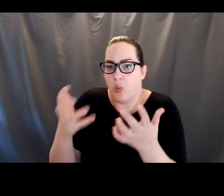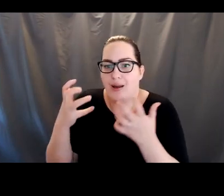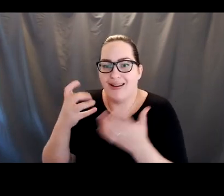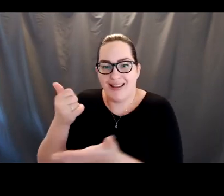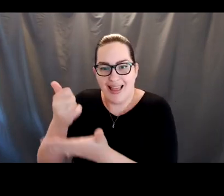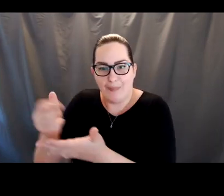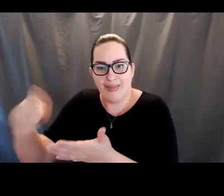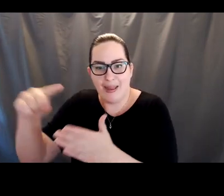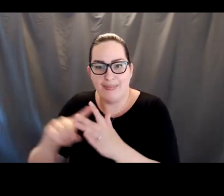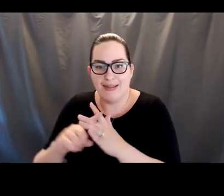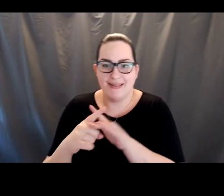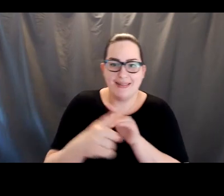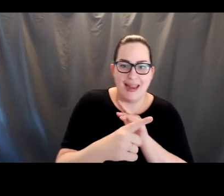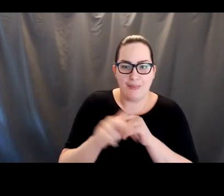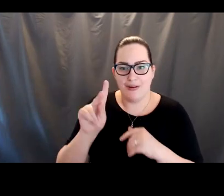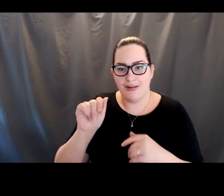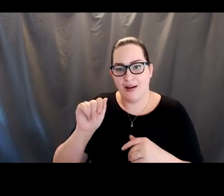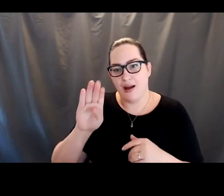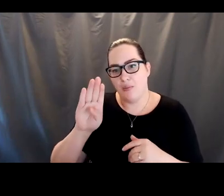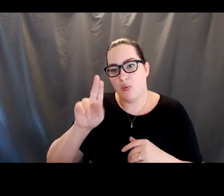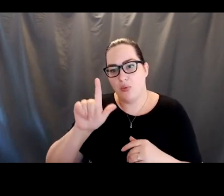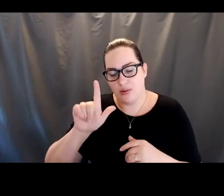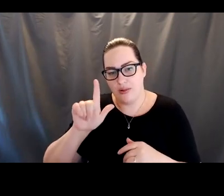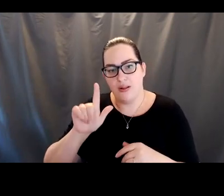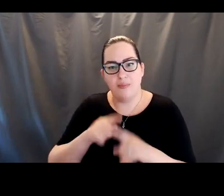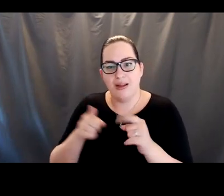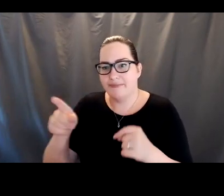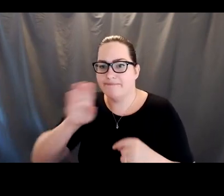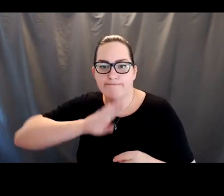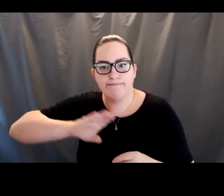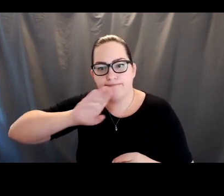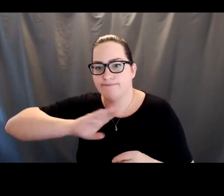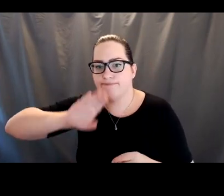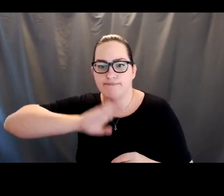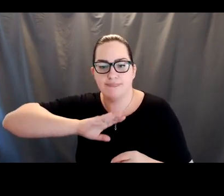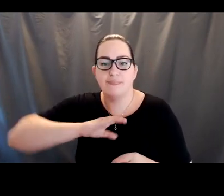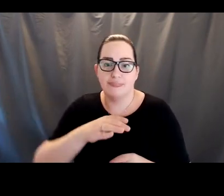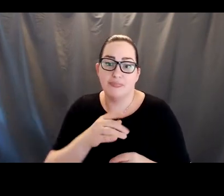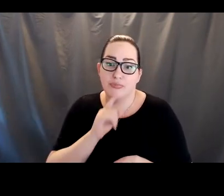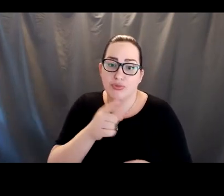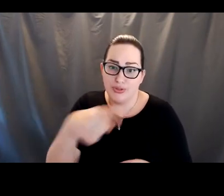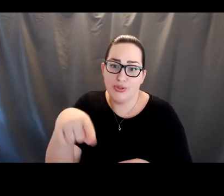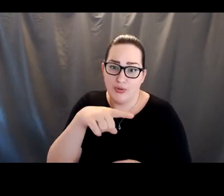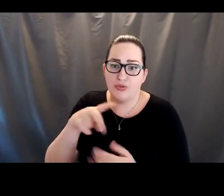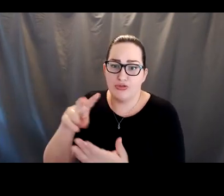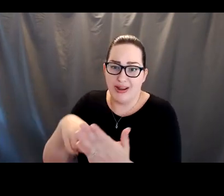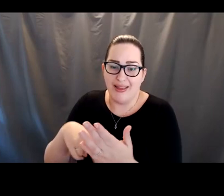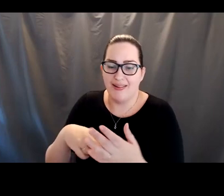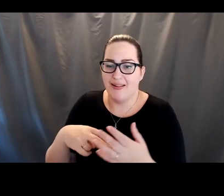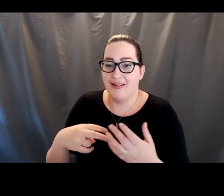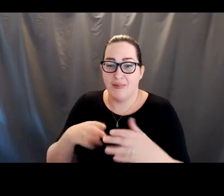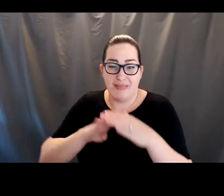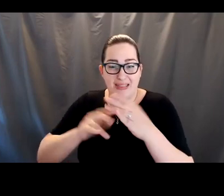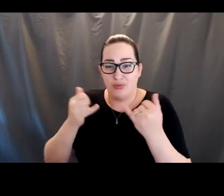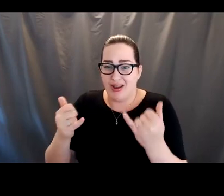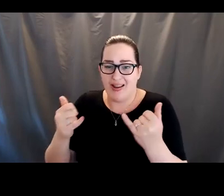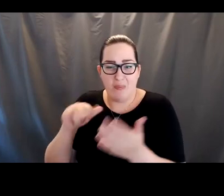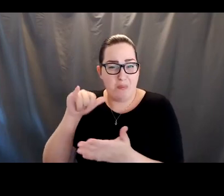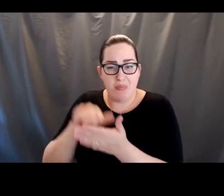And she was hitting up against so many walls. As I'm sure you've read and heard, it is basically impossible to leave Afghanistan right